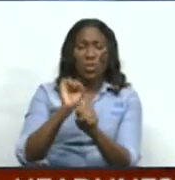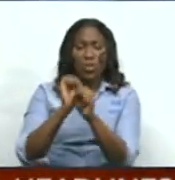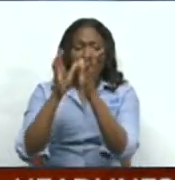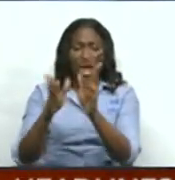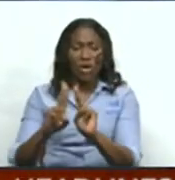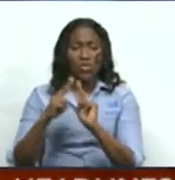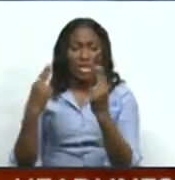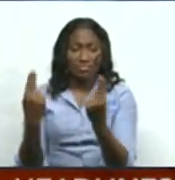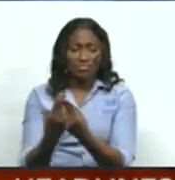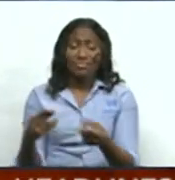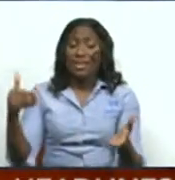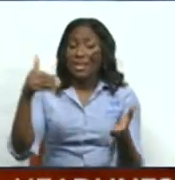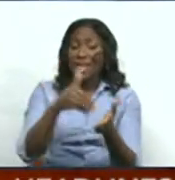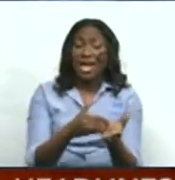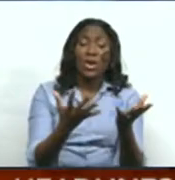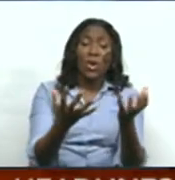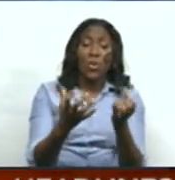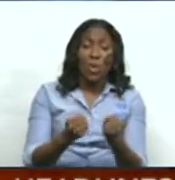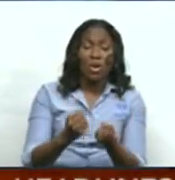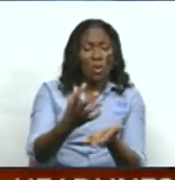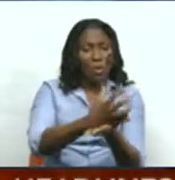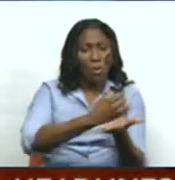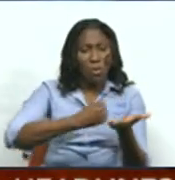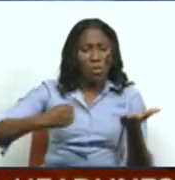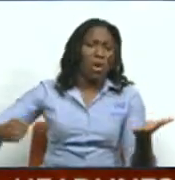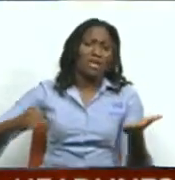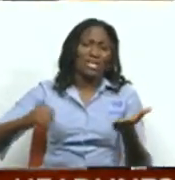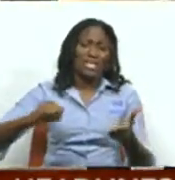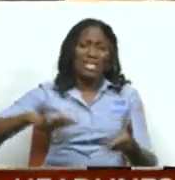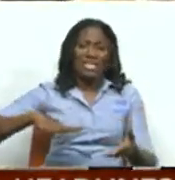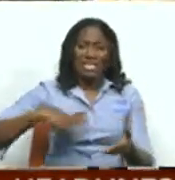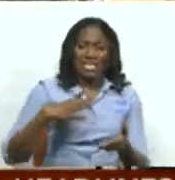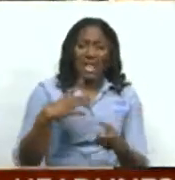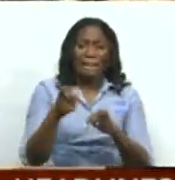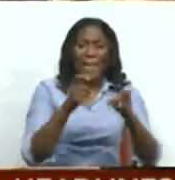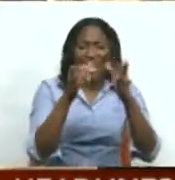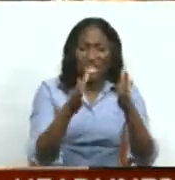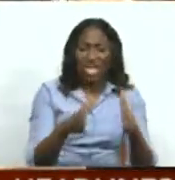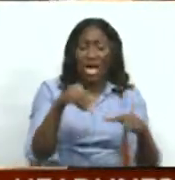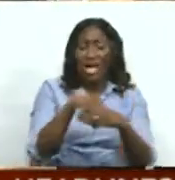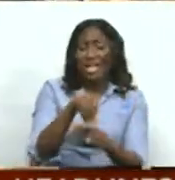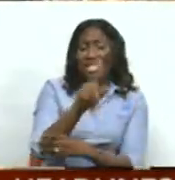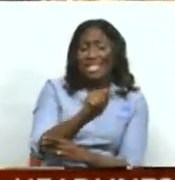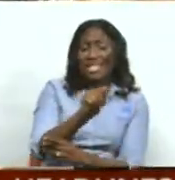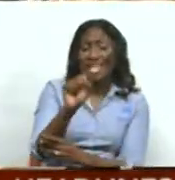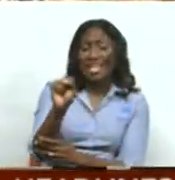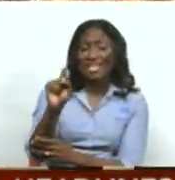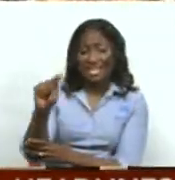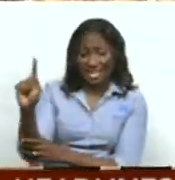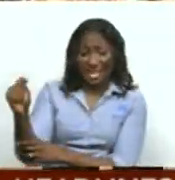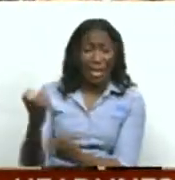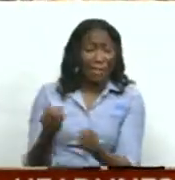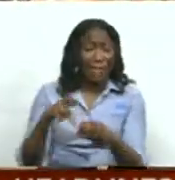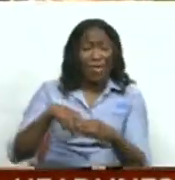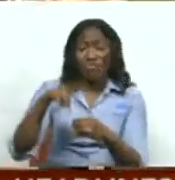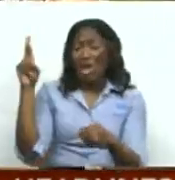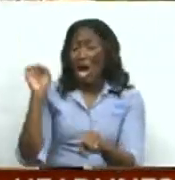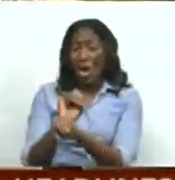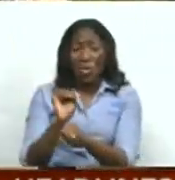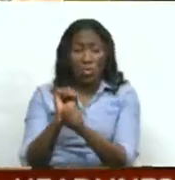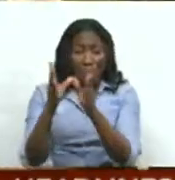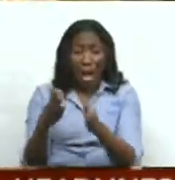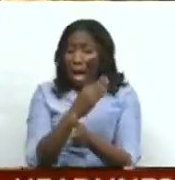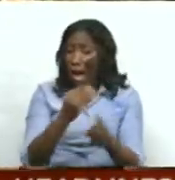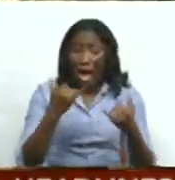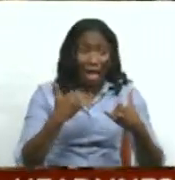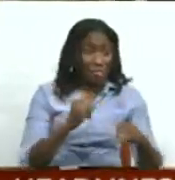again calling for the immediate removal of senior managers at TSCT. Dozens of active and retired workers held a protest outside